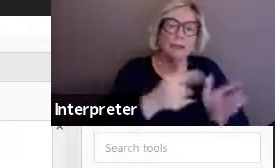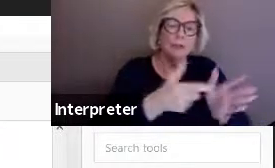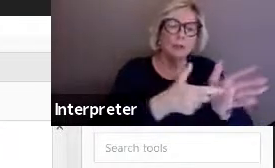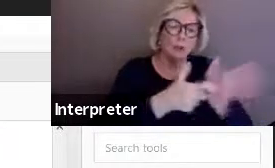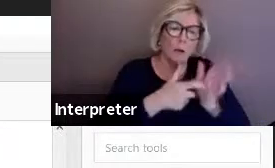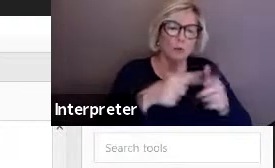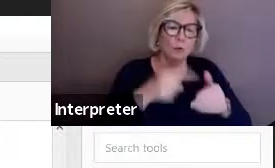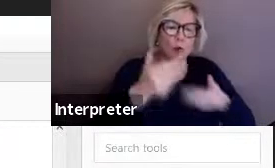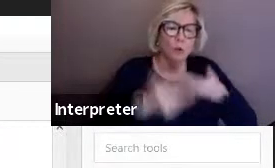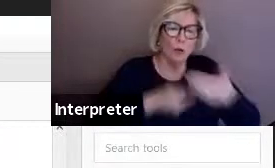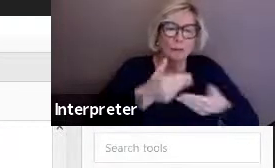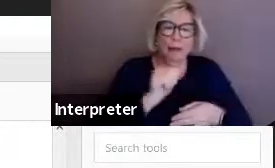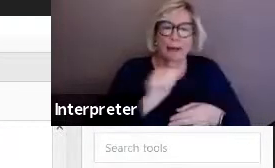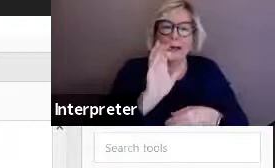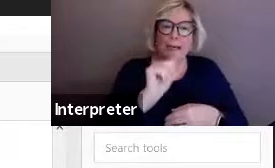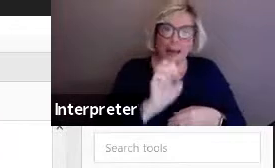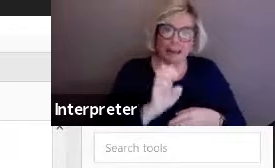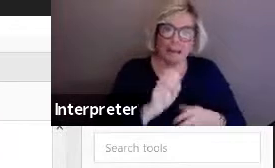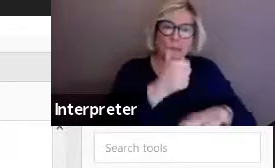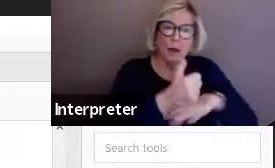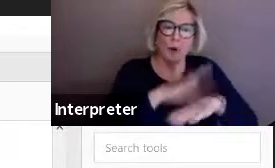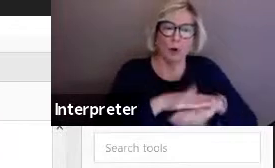case by category.